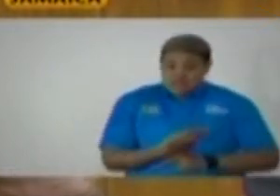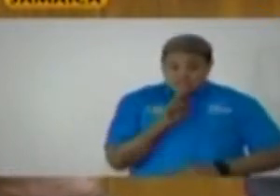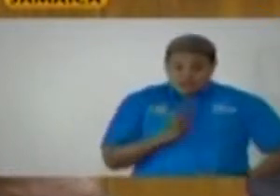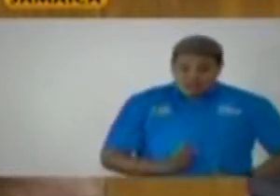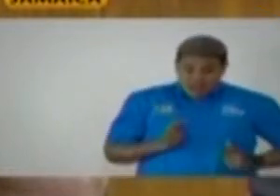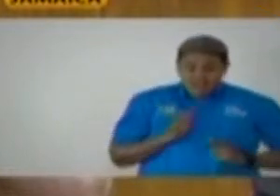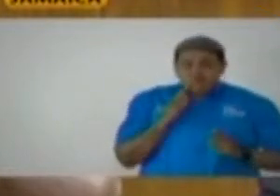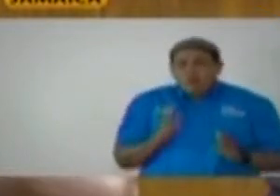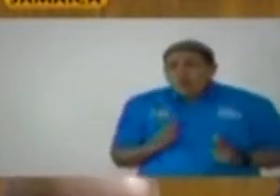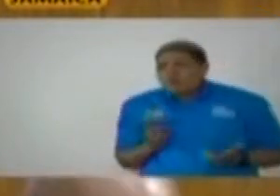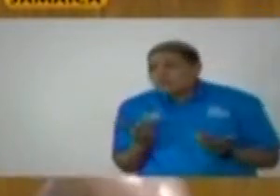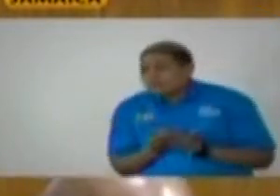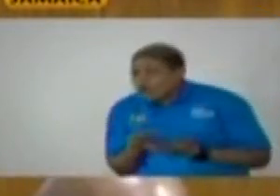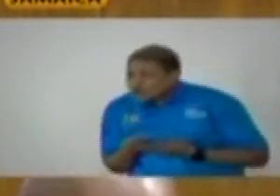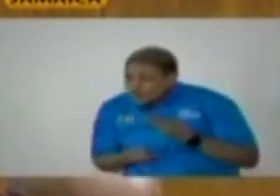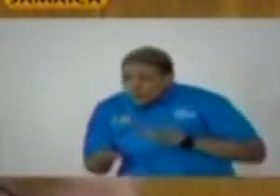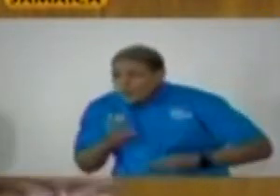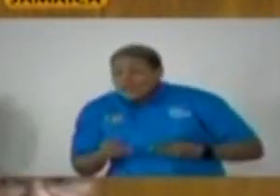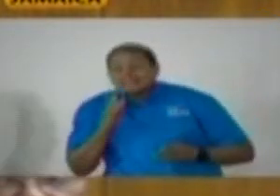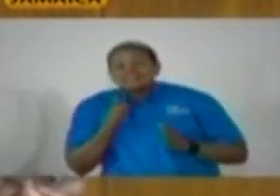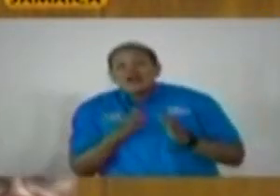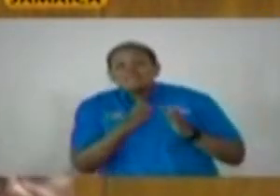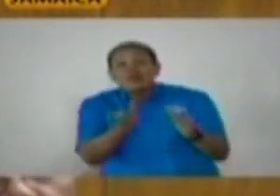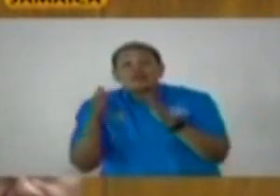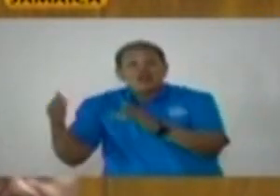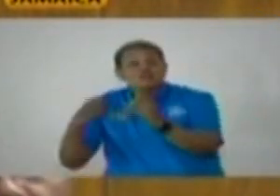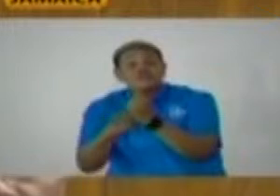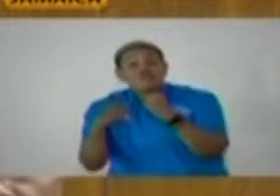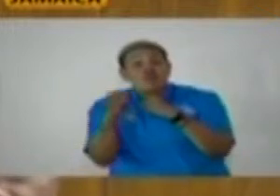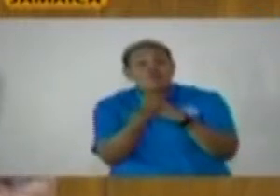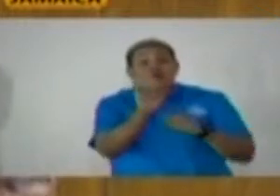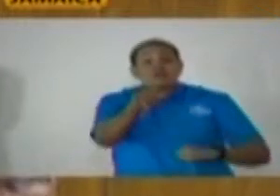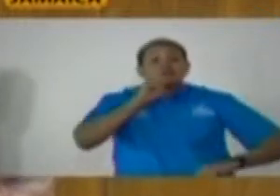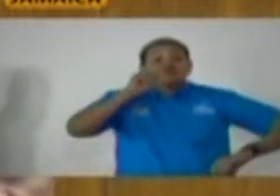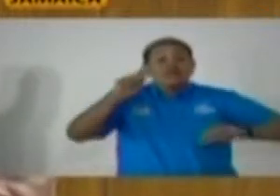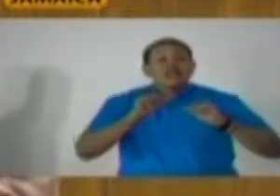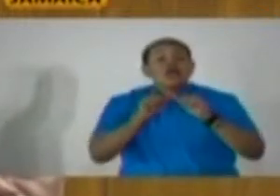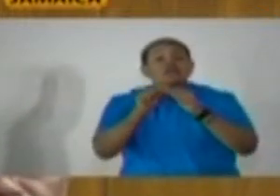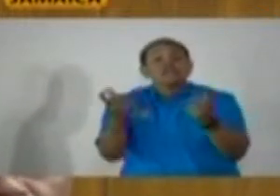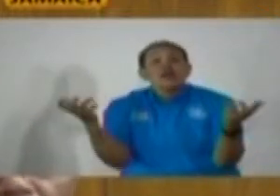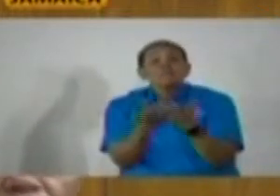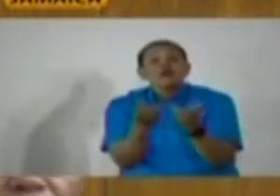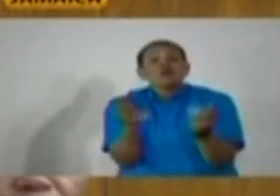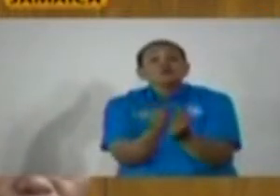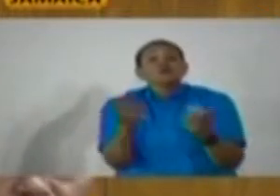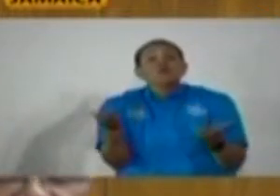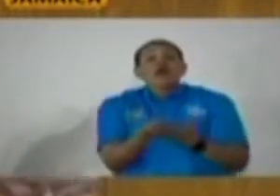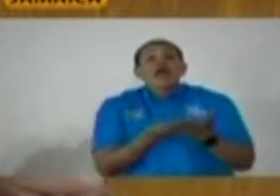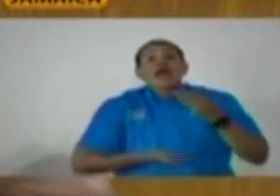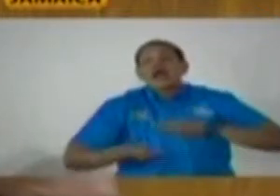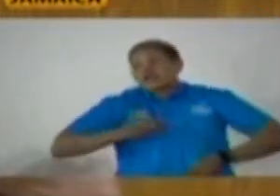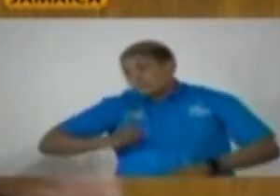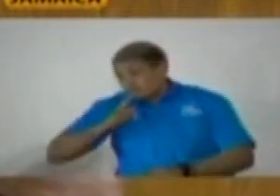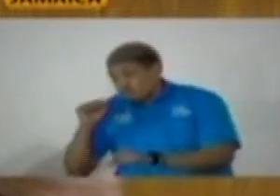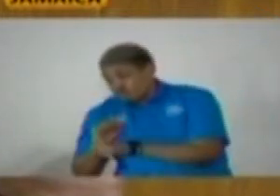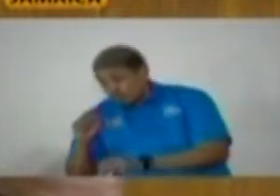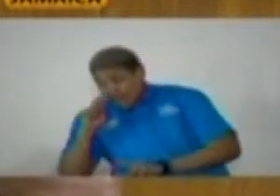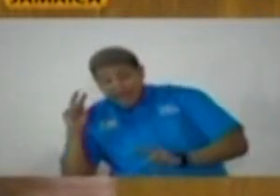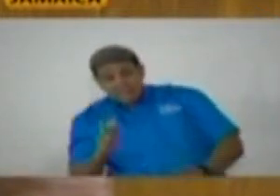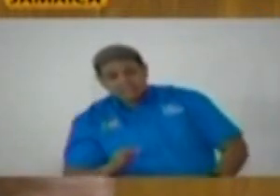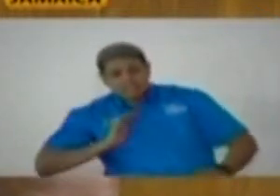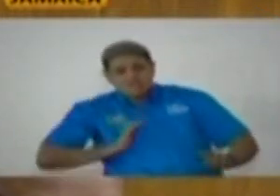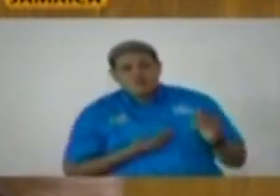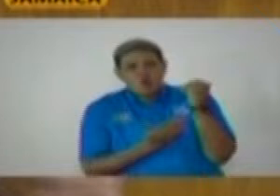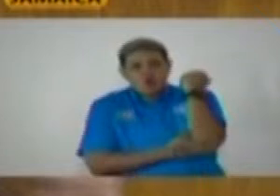a realistic methodological framework that is consistent with the economic realities of our